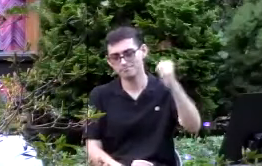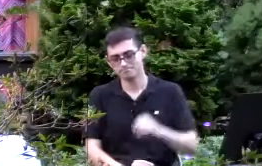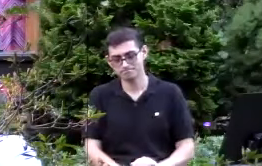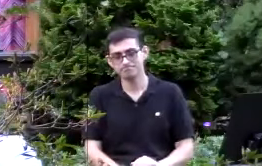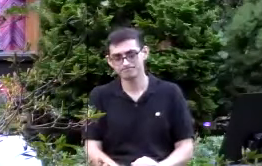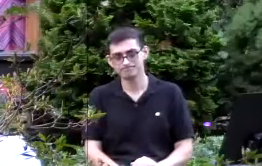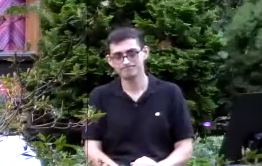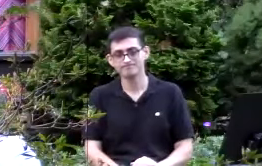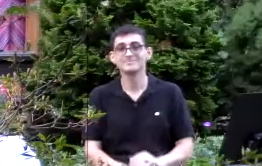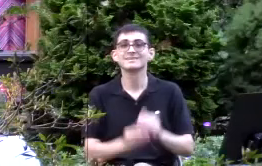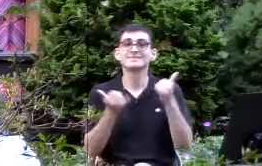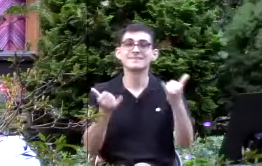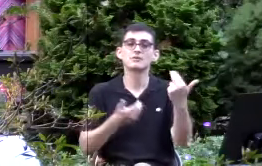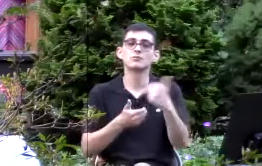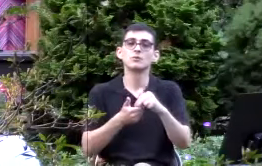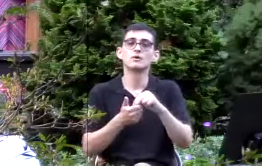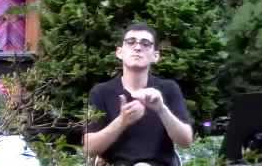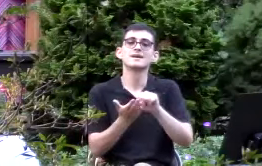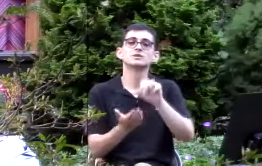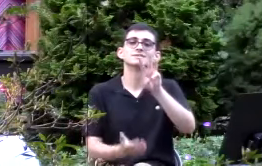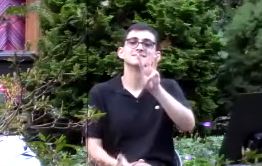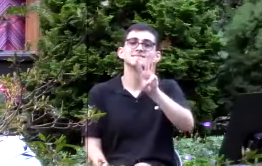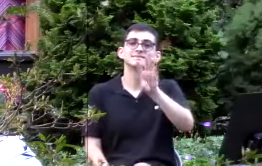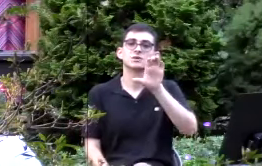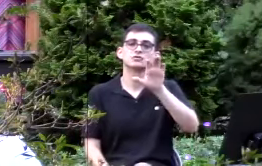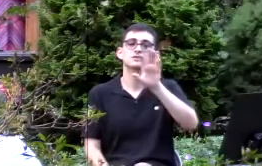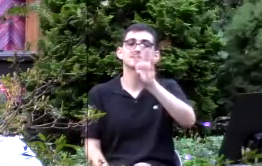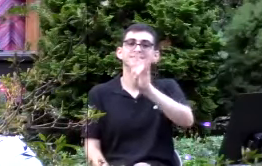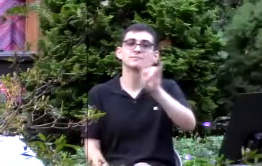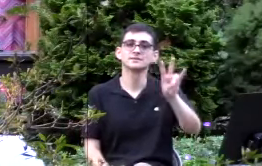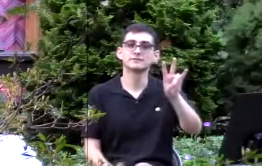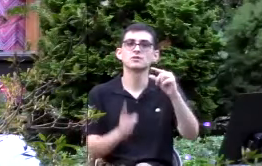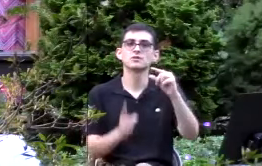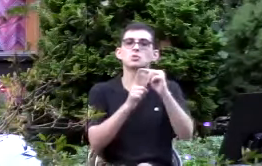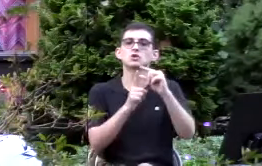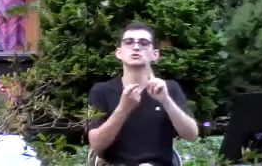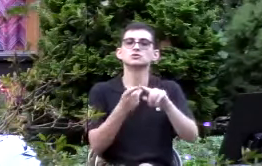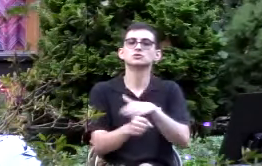us, please, on page 677, where you will find the words to guide my steps.